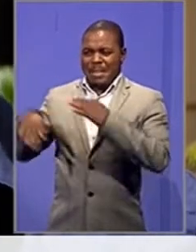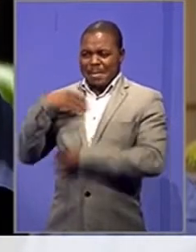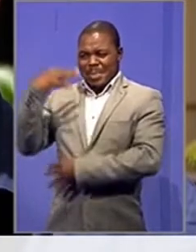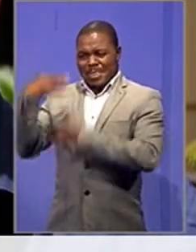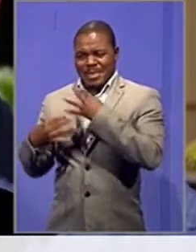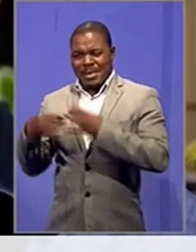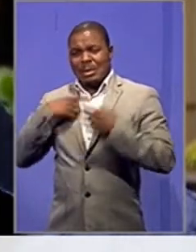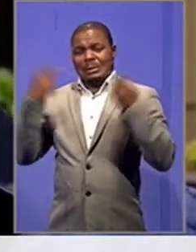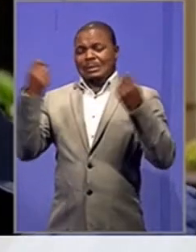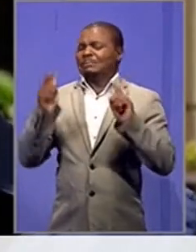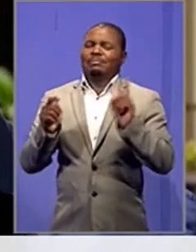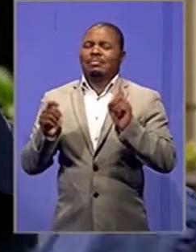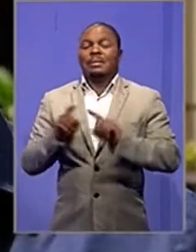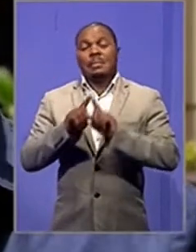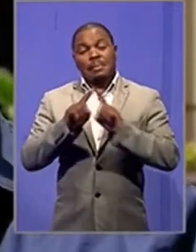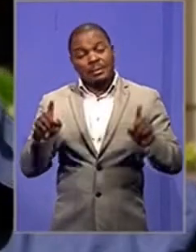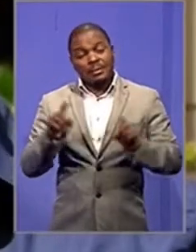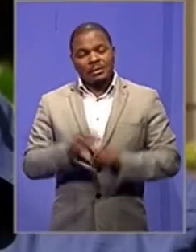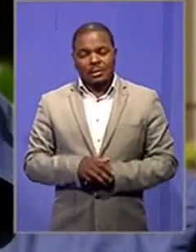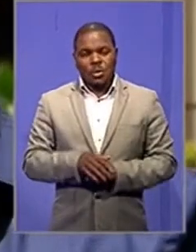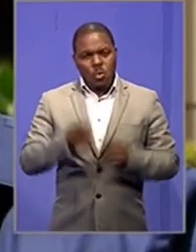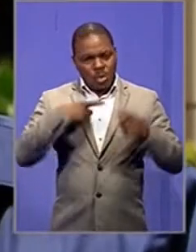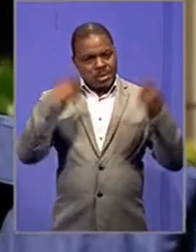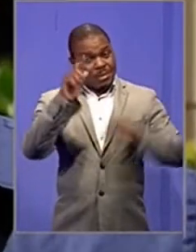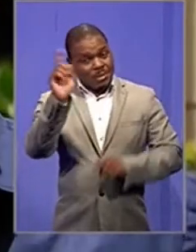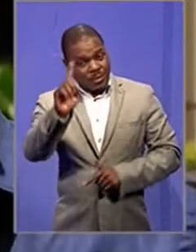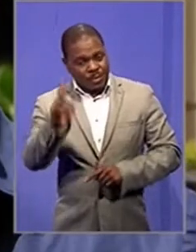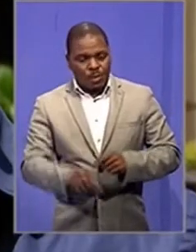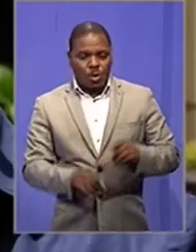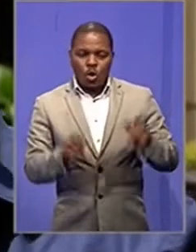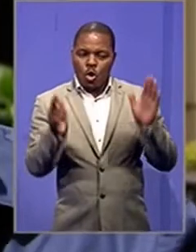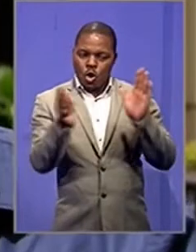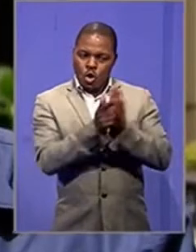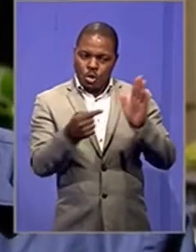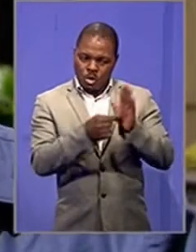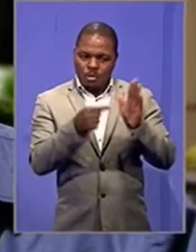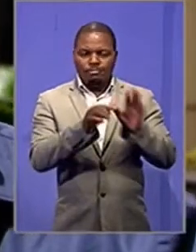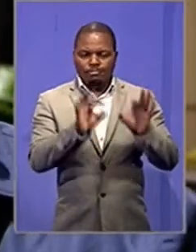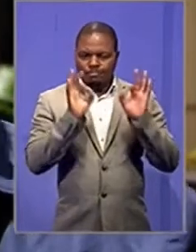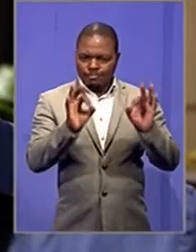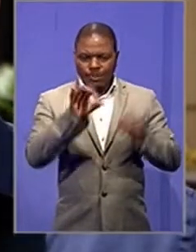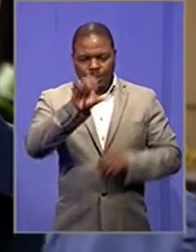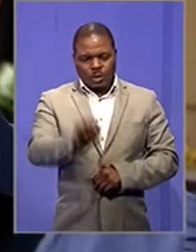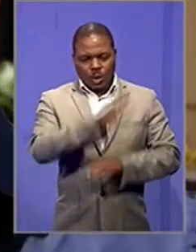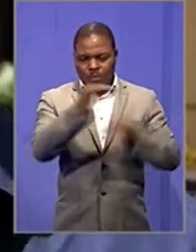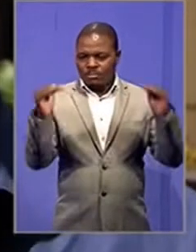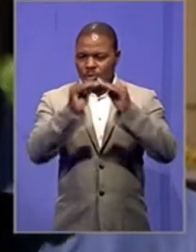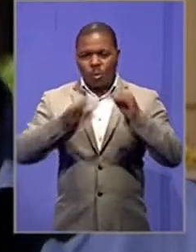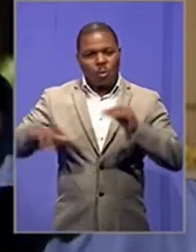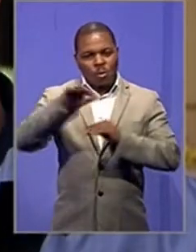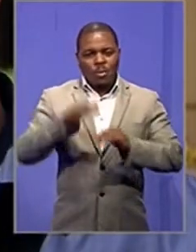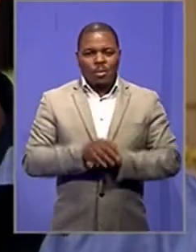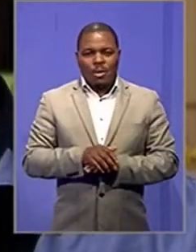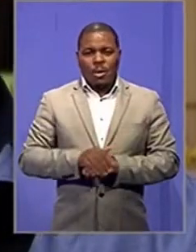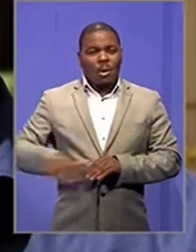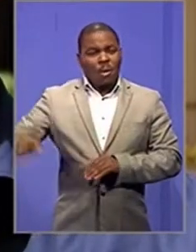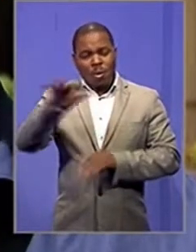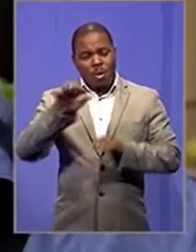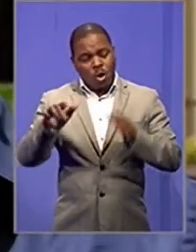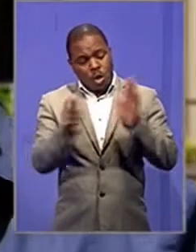to celebrate. But I think what we can celebrate is the fact that the rule of law has been upheld in South Africa and the principle of equality before the